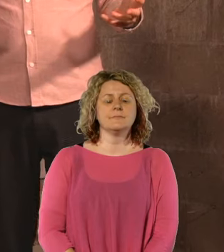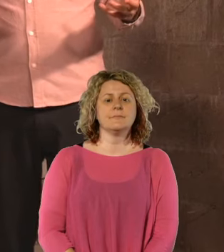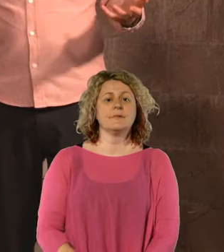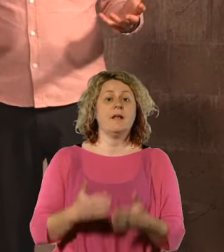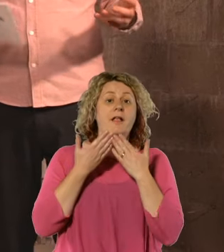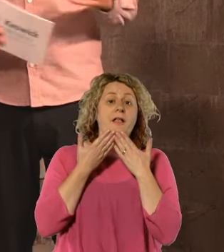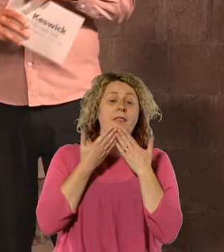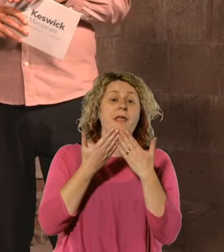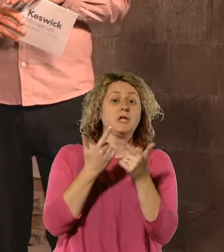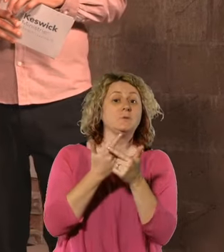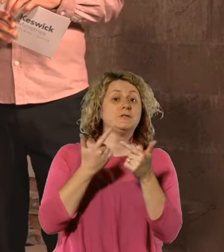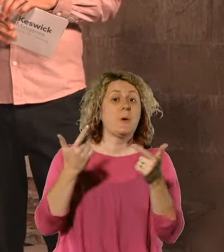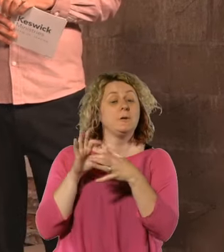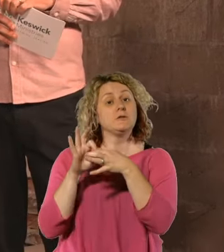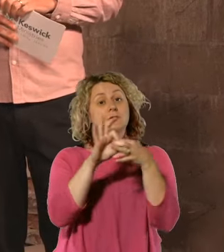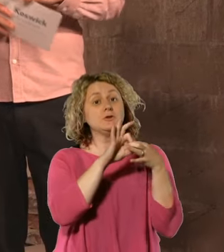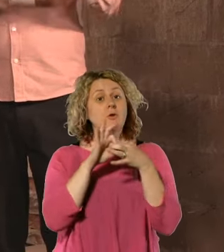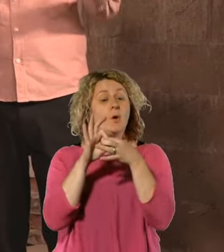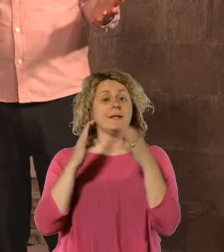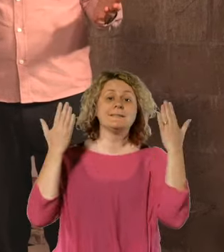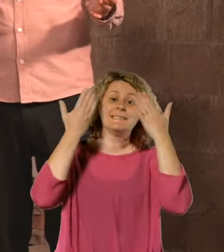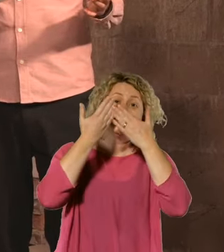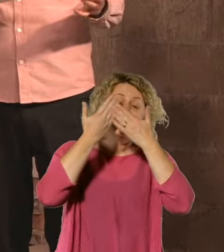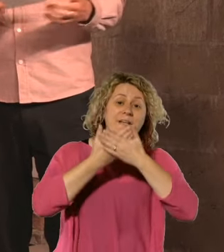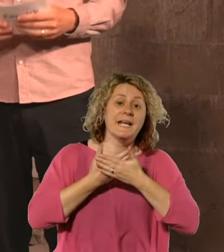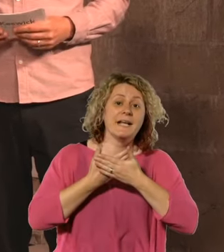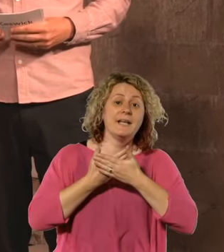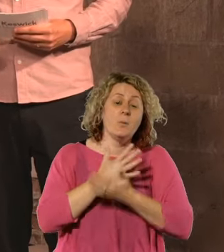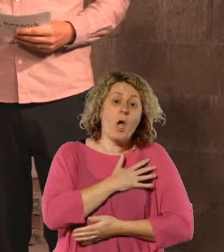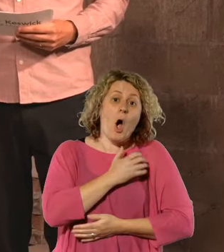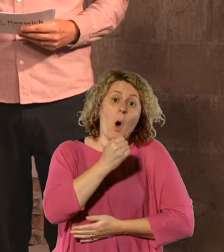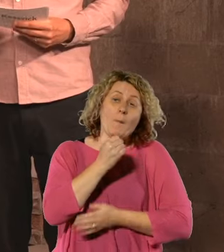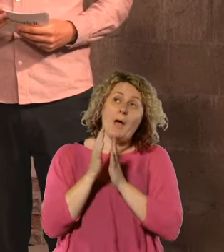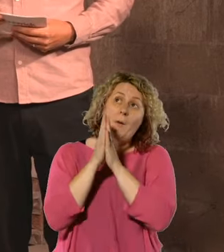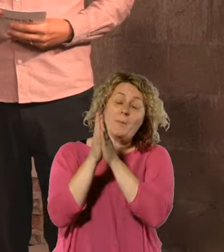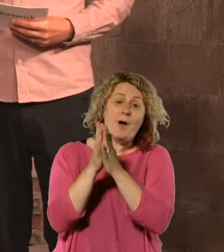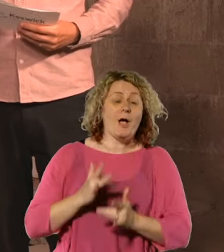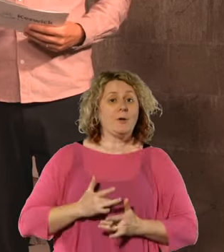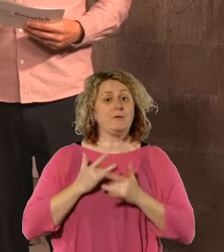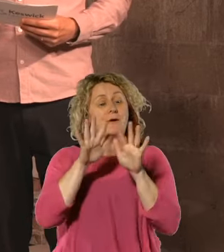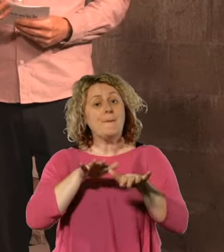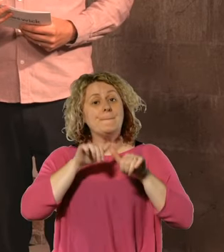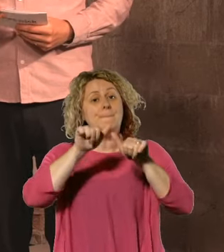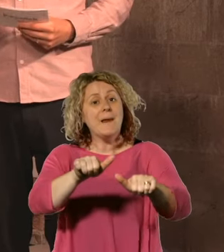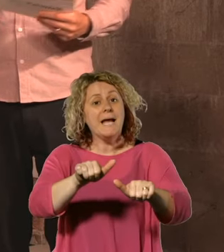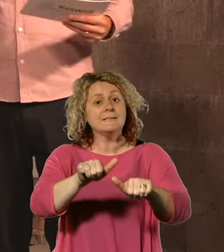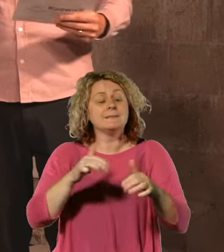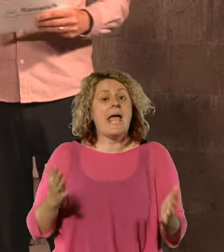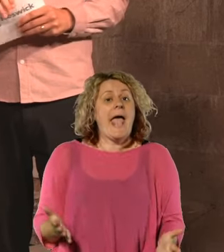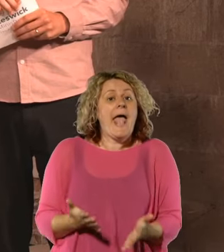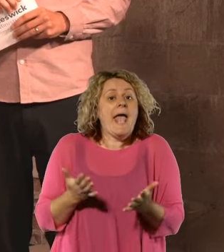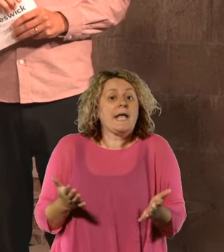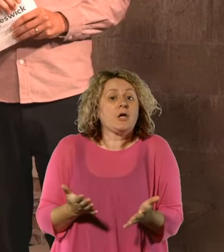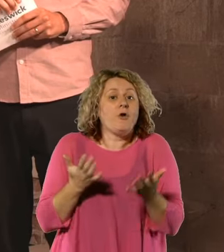Well, thank you so much for joining with us this evening. We do hope and pray you've been blessed and encouraged by all that